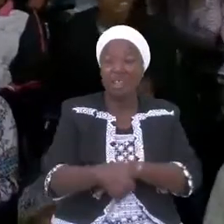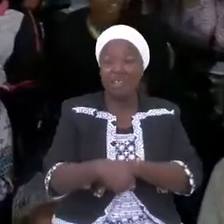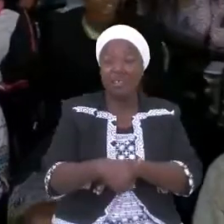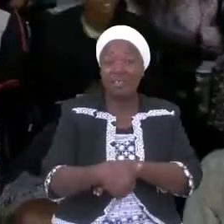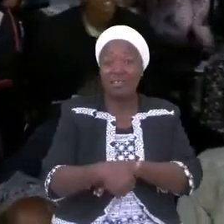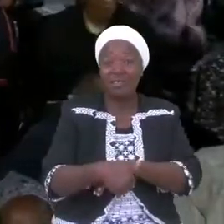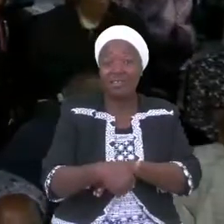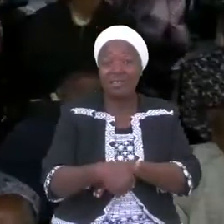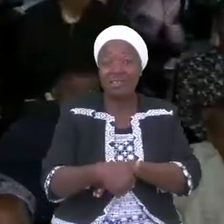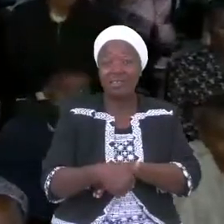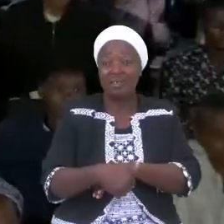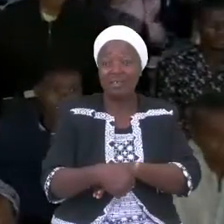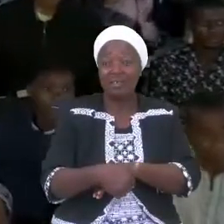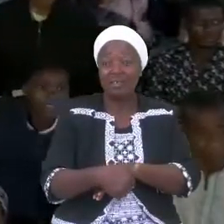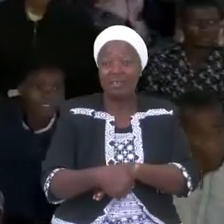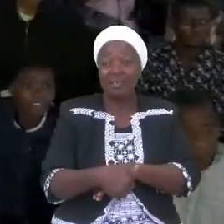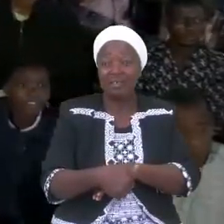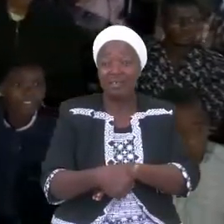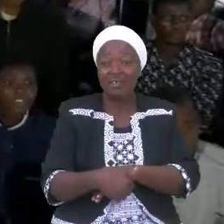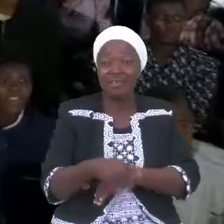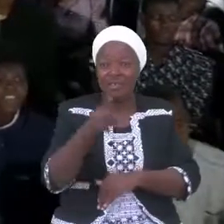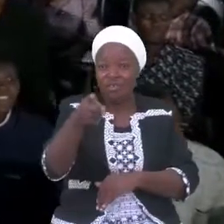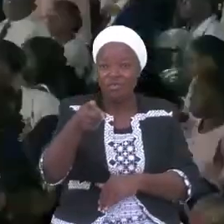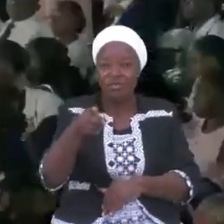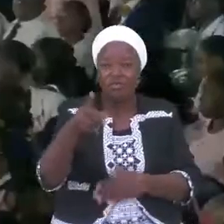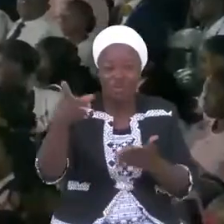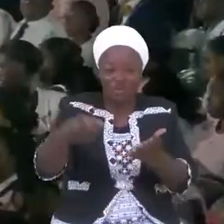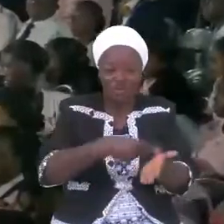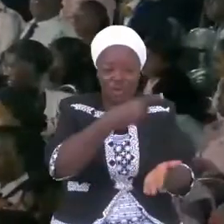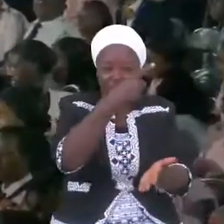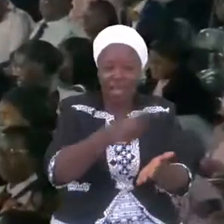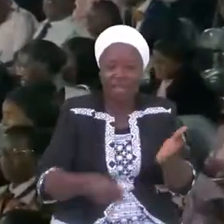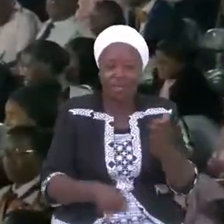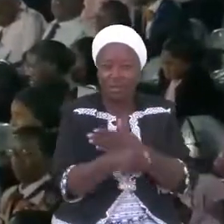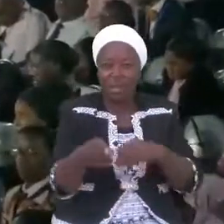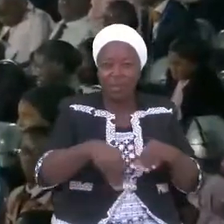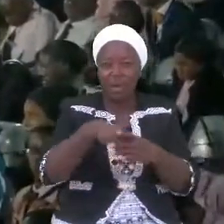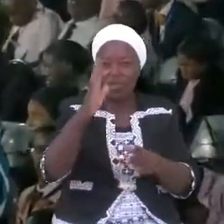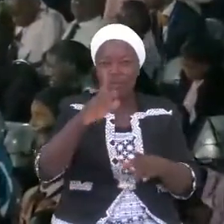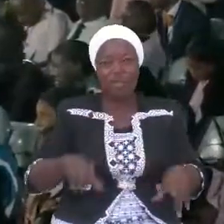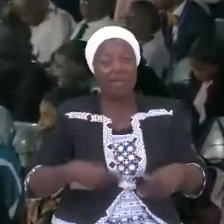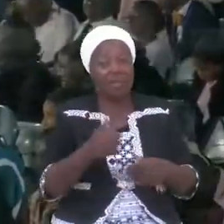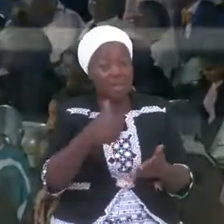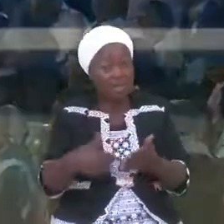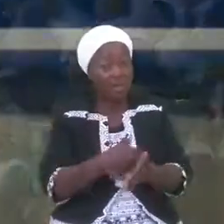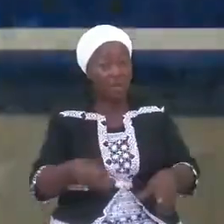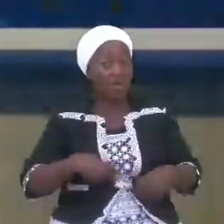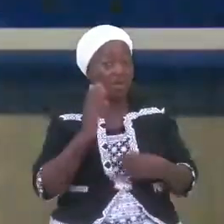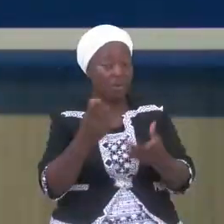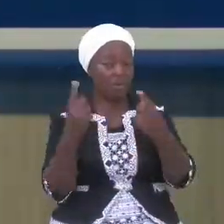I said tonight, you cancel them out of your life. A new life will come.